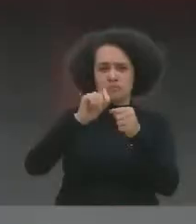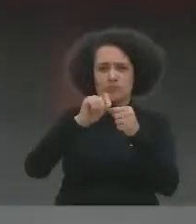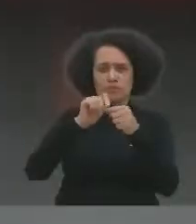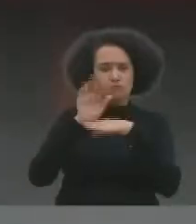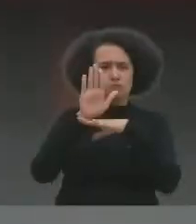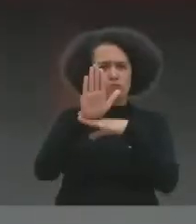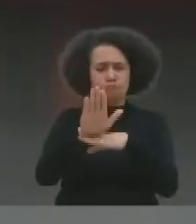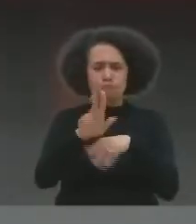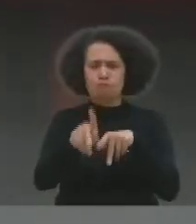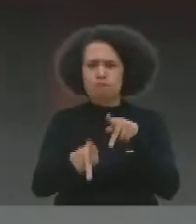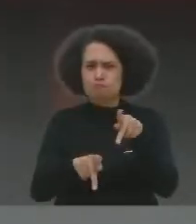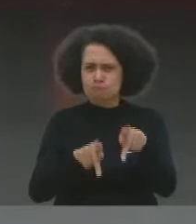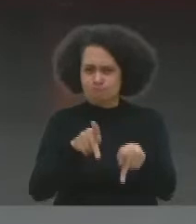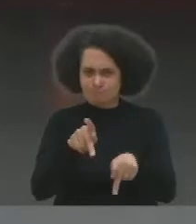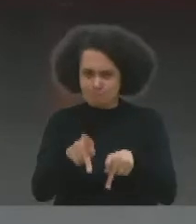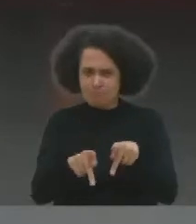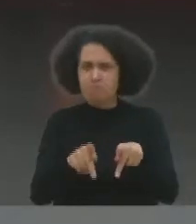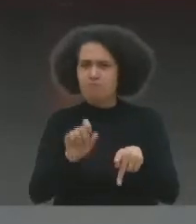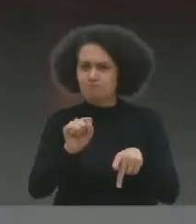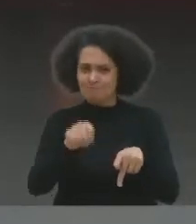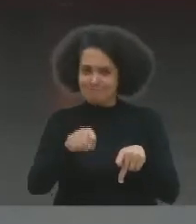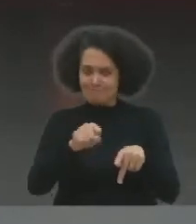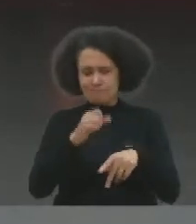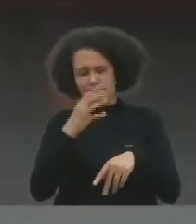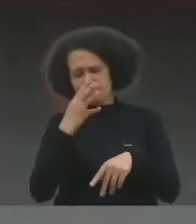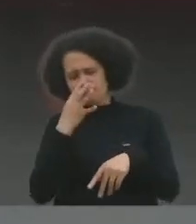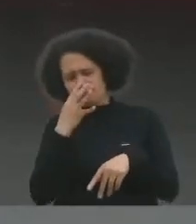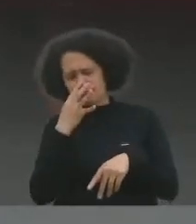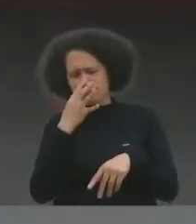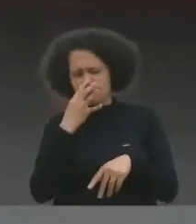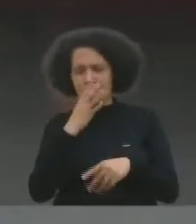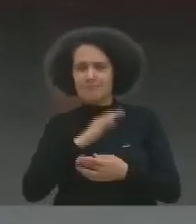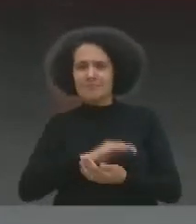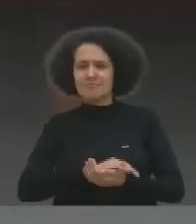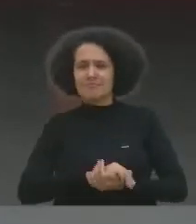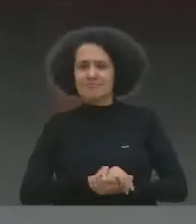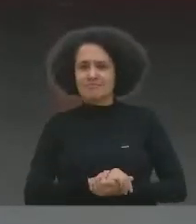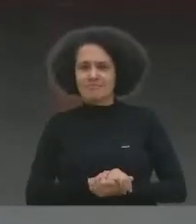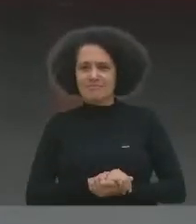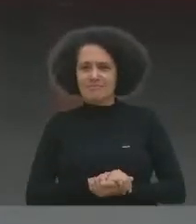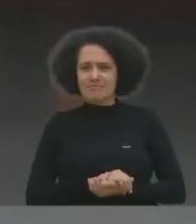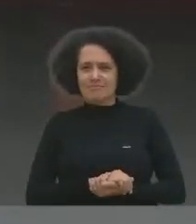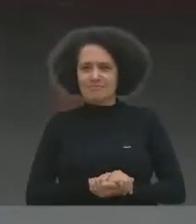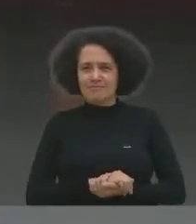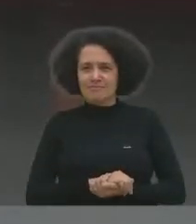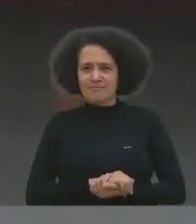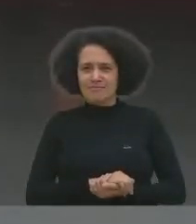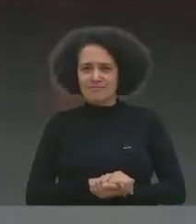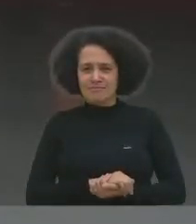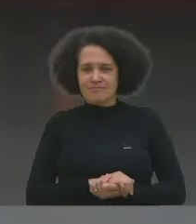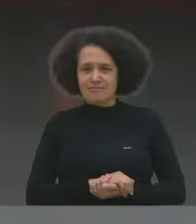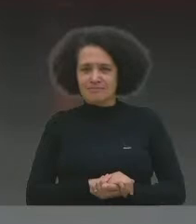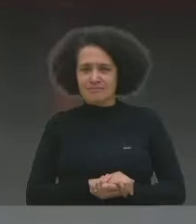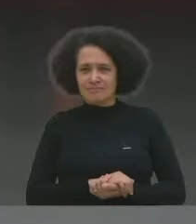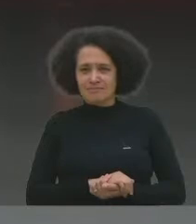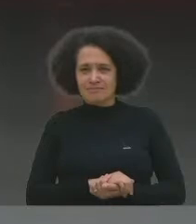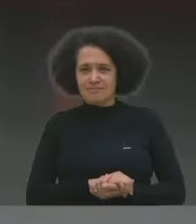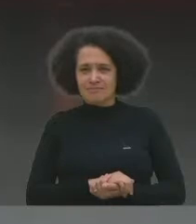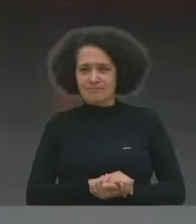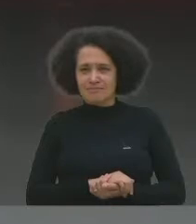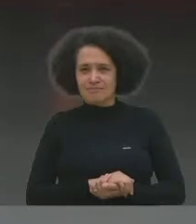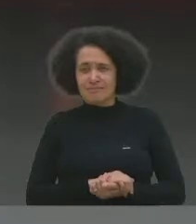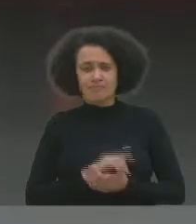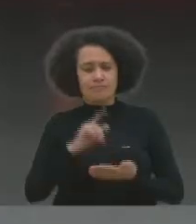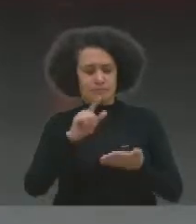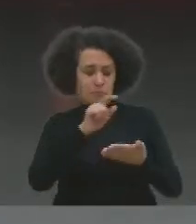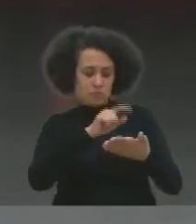povo. The scripture says they have been present with us throughout creation and through all the unfolding of the plan of salvation. E as